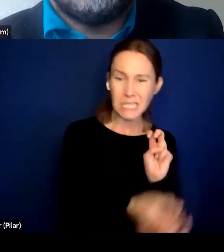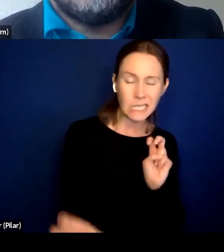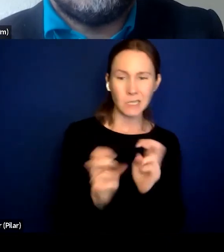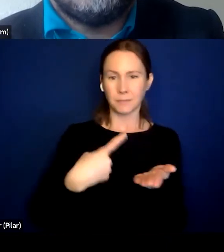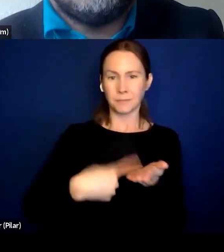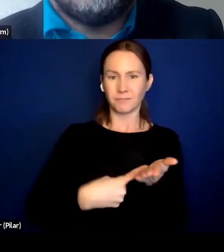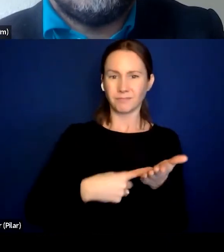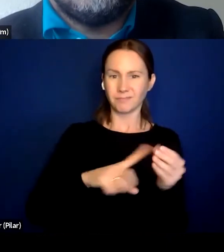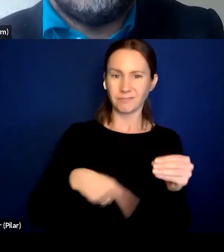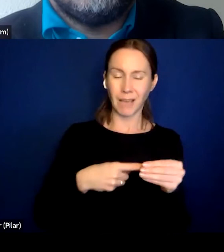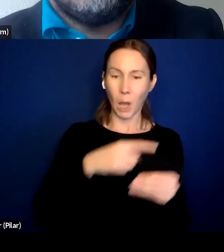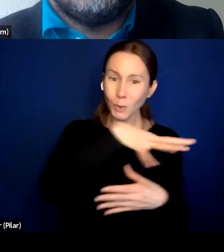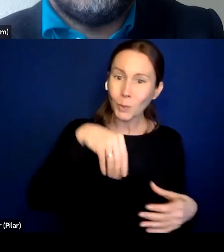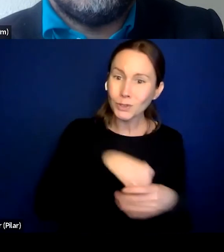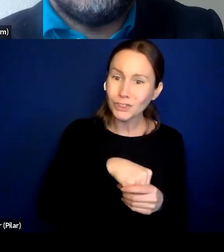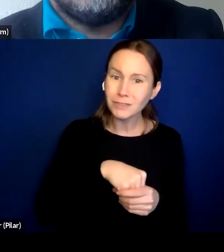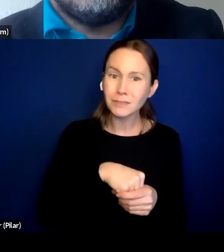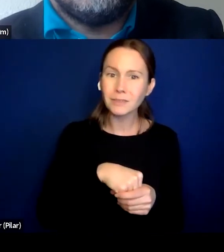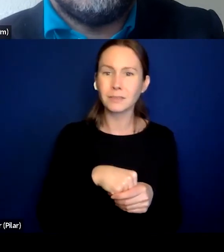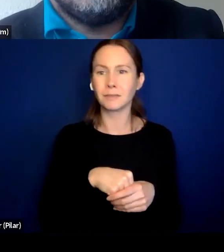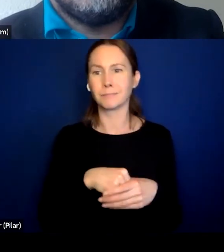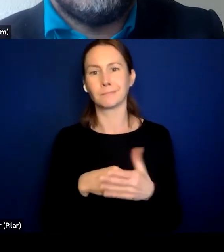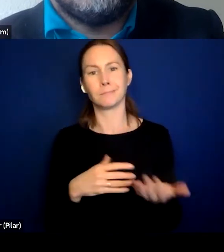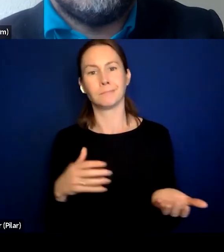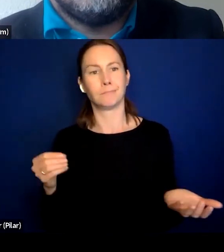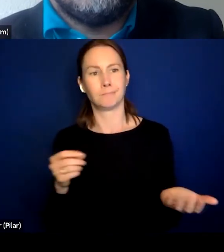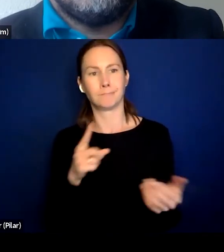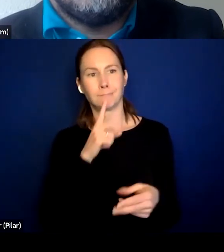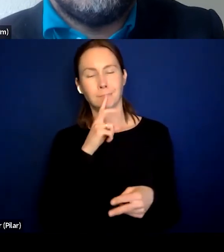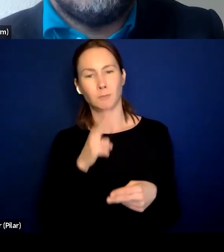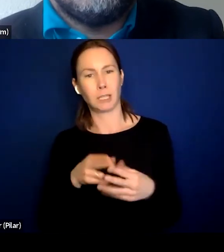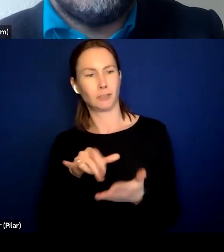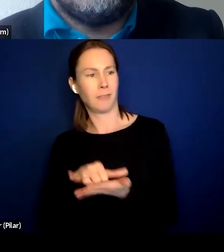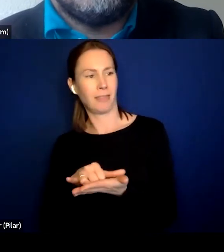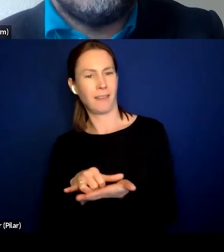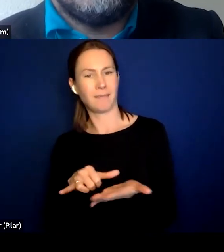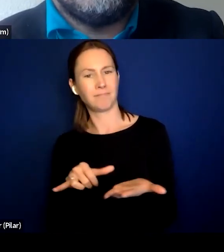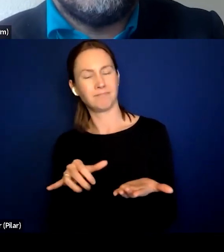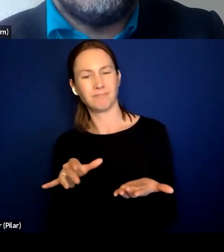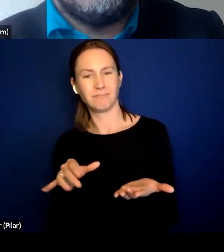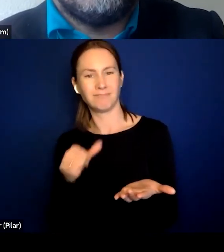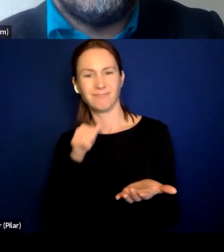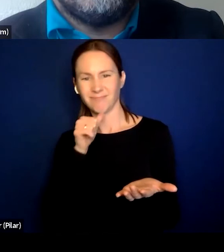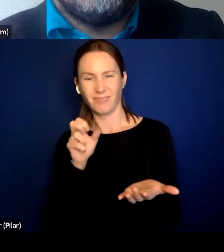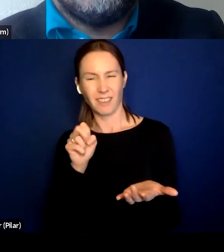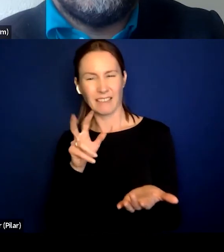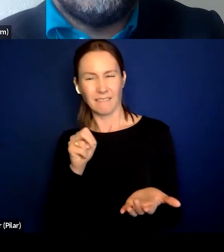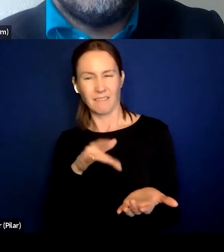about inclusion, and Bridgit, you mentioned that it wasn't like that didn't even sit with